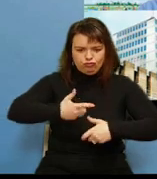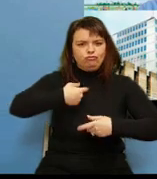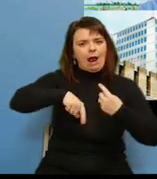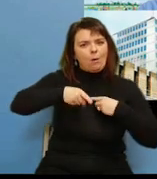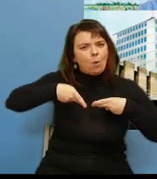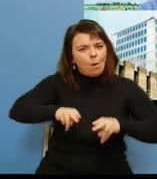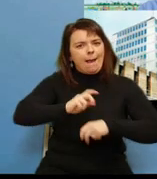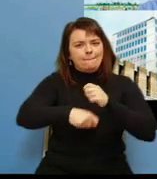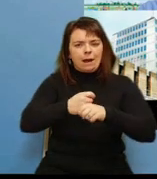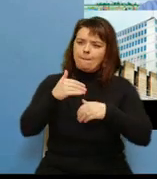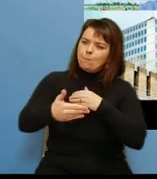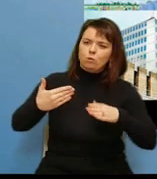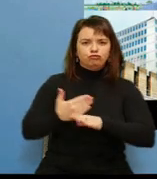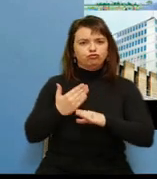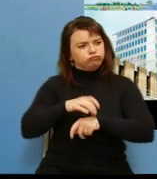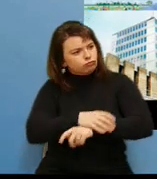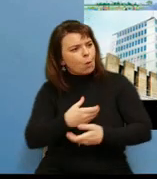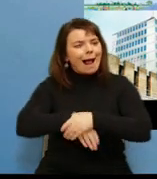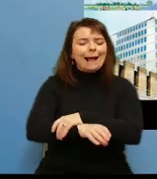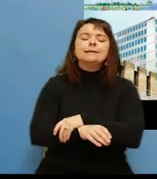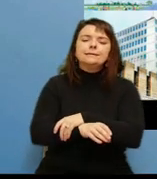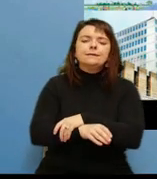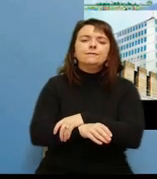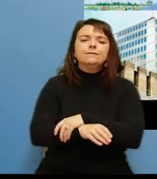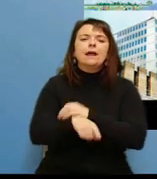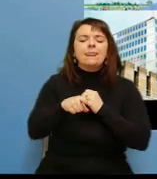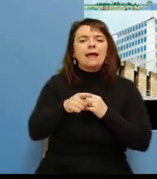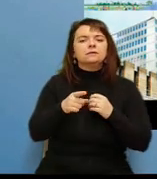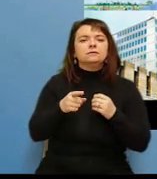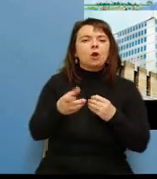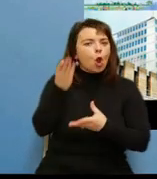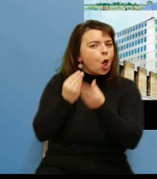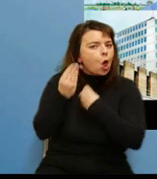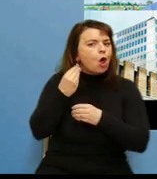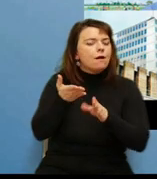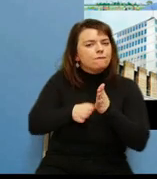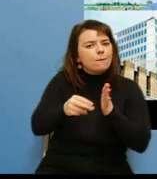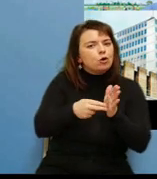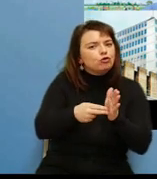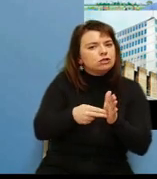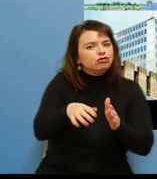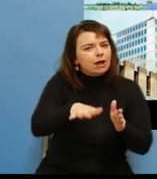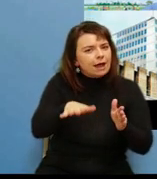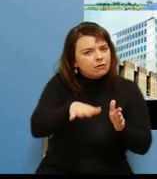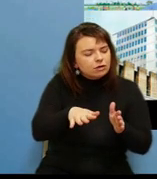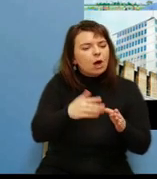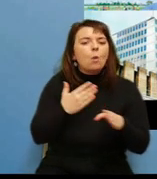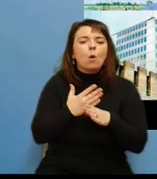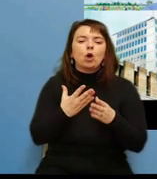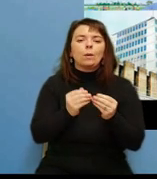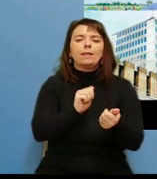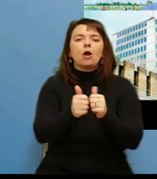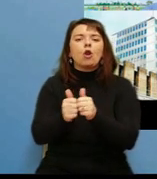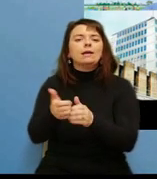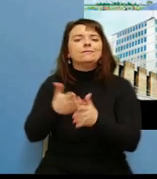to be more proactive. And there are some lessons coming from the Norwich area. And also we are working with